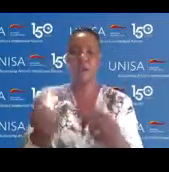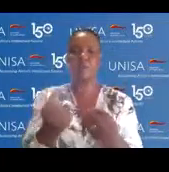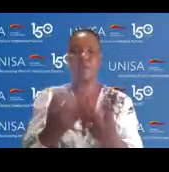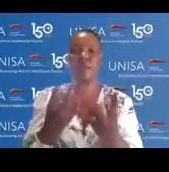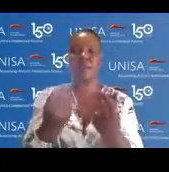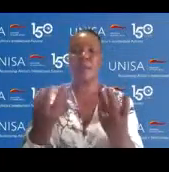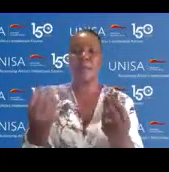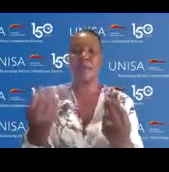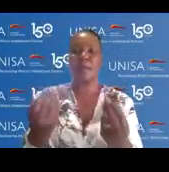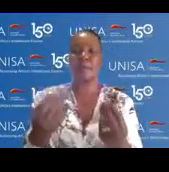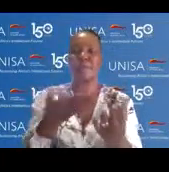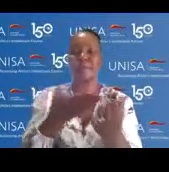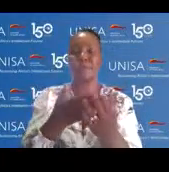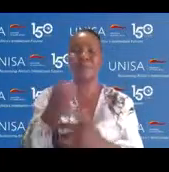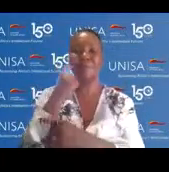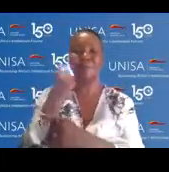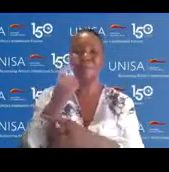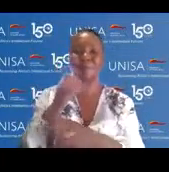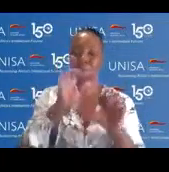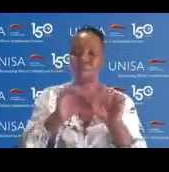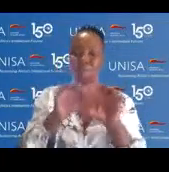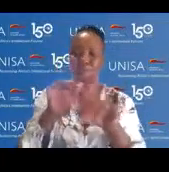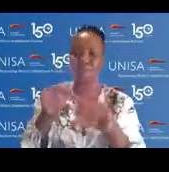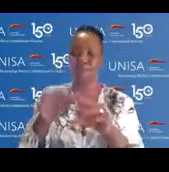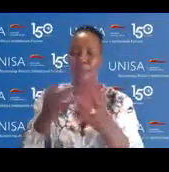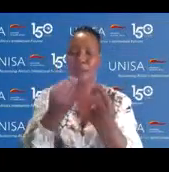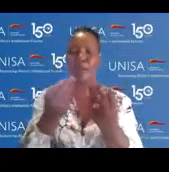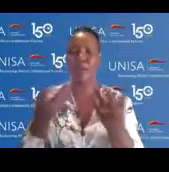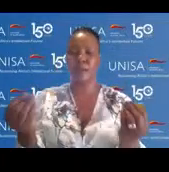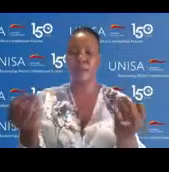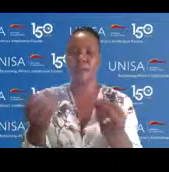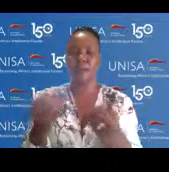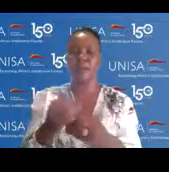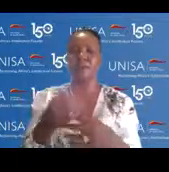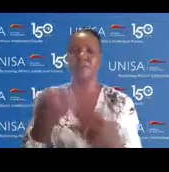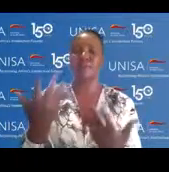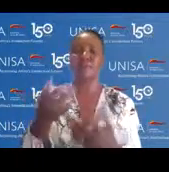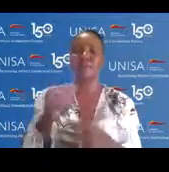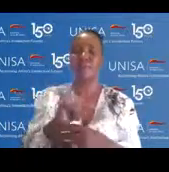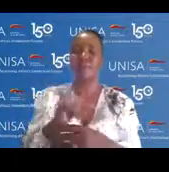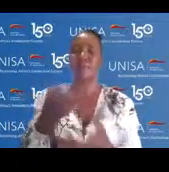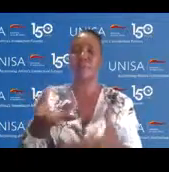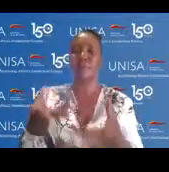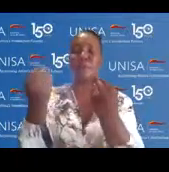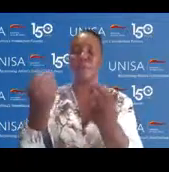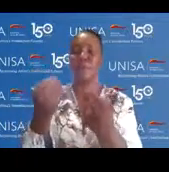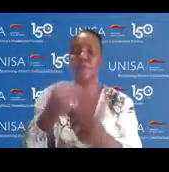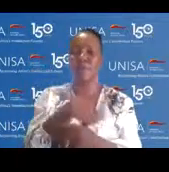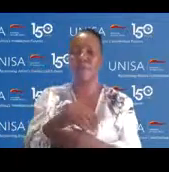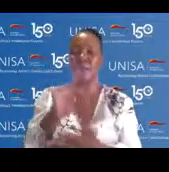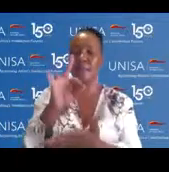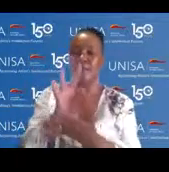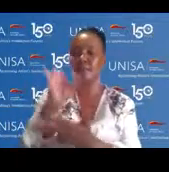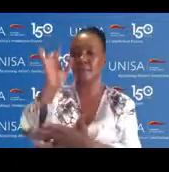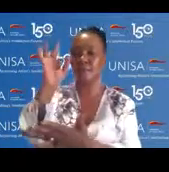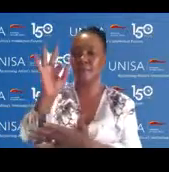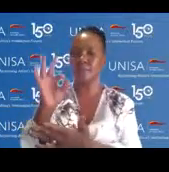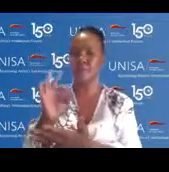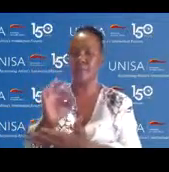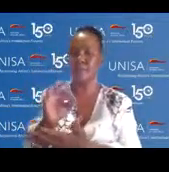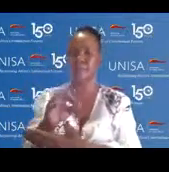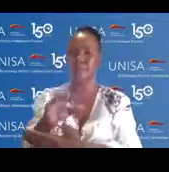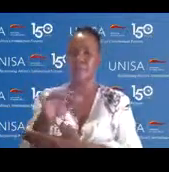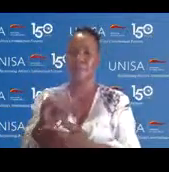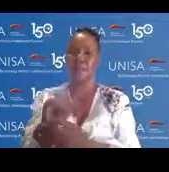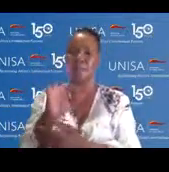to type numbers and work in Excel. If you get a 13 or 14-inch laptop that does not